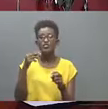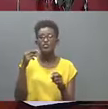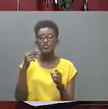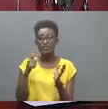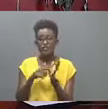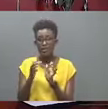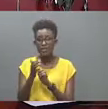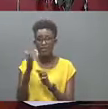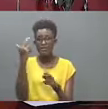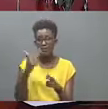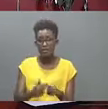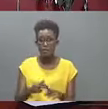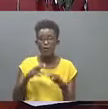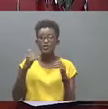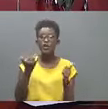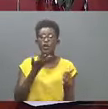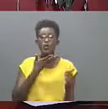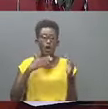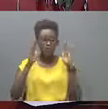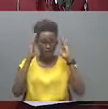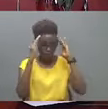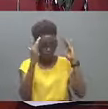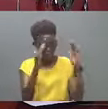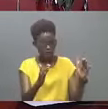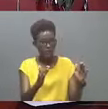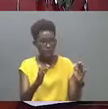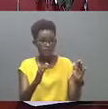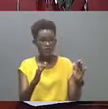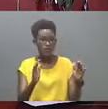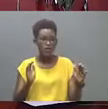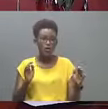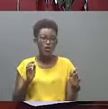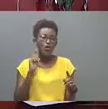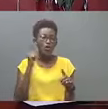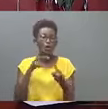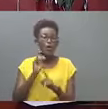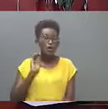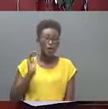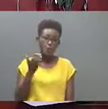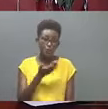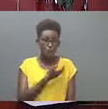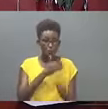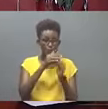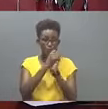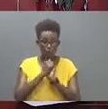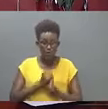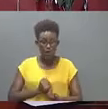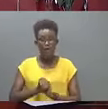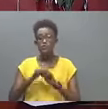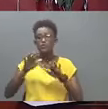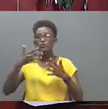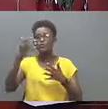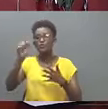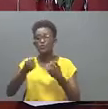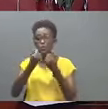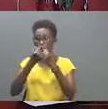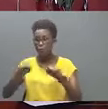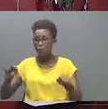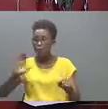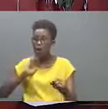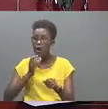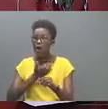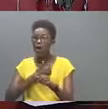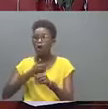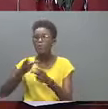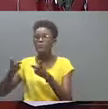in Jesus' name. And so we want to focus our prayers to those communities that we come from. And